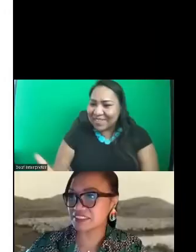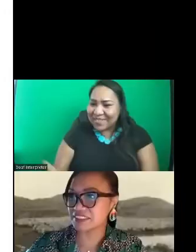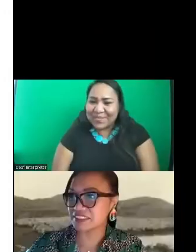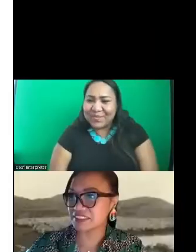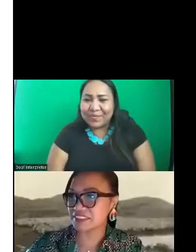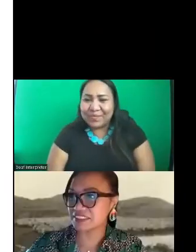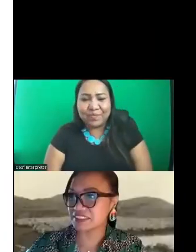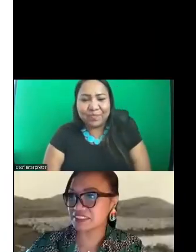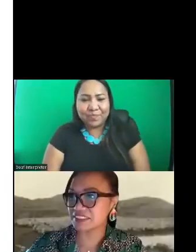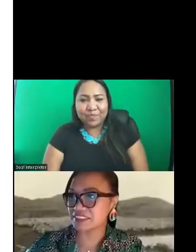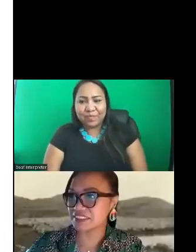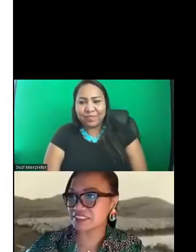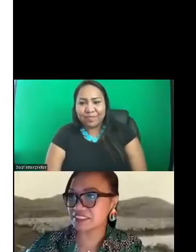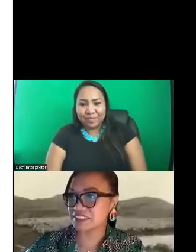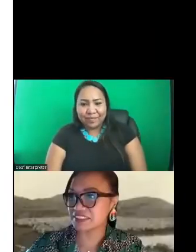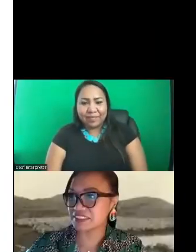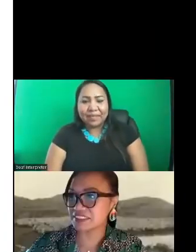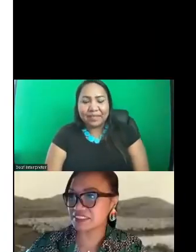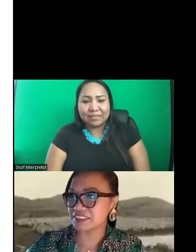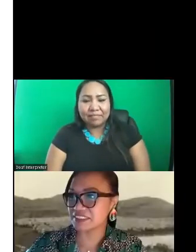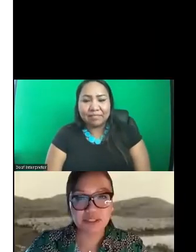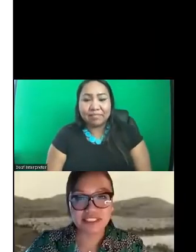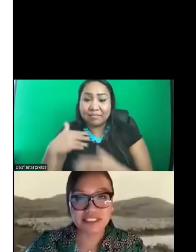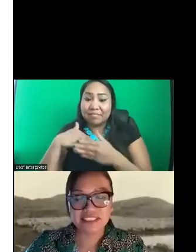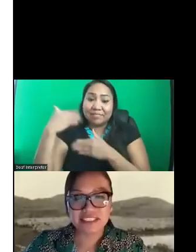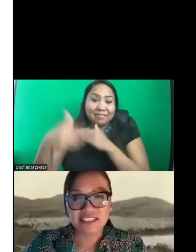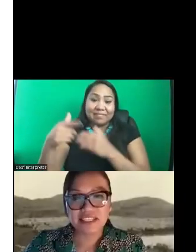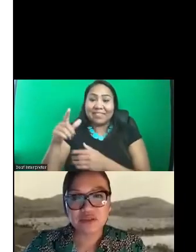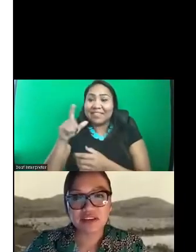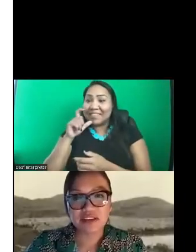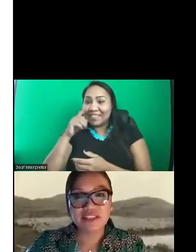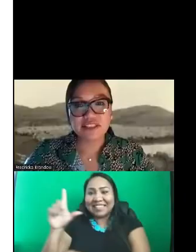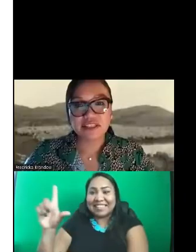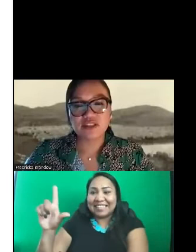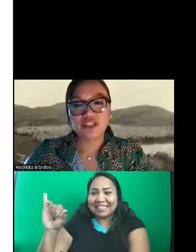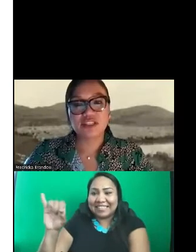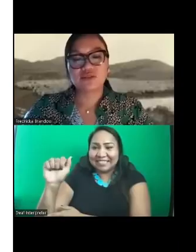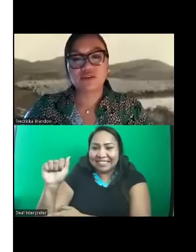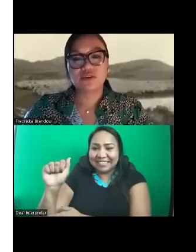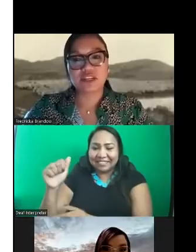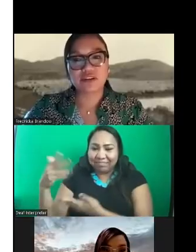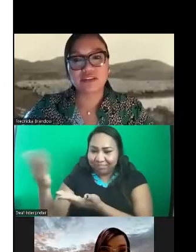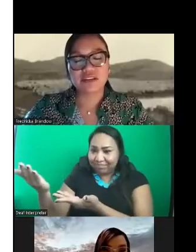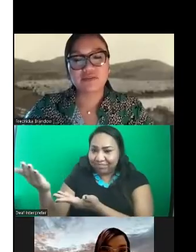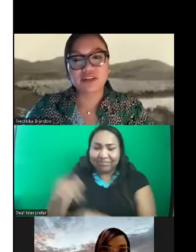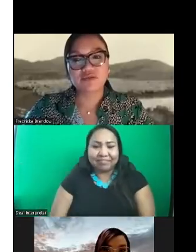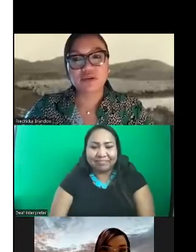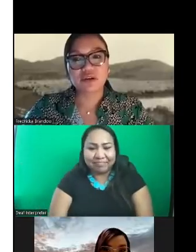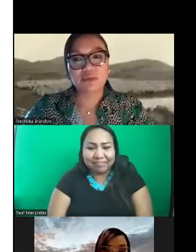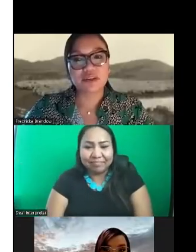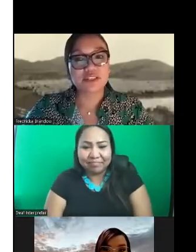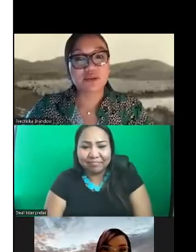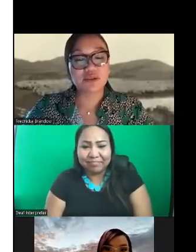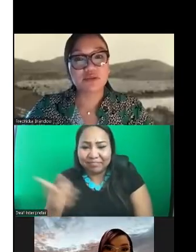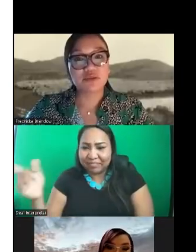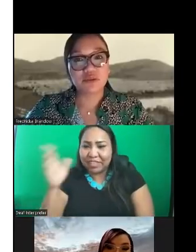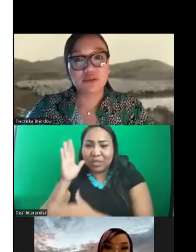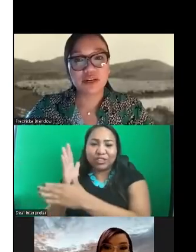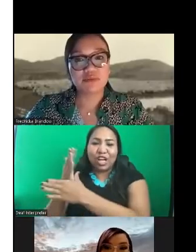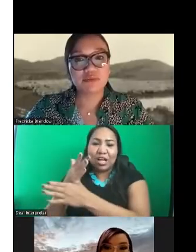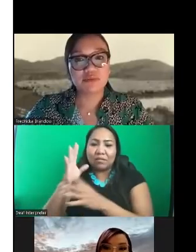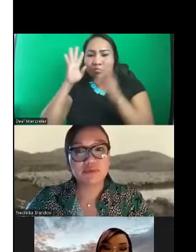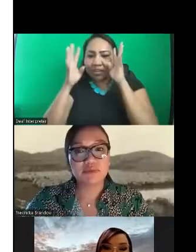Next, we have Lisa. Oh, next slide, please. Next, we have Lisa, and she's going to be sharing the innovative work about a summer